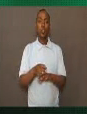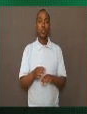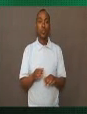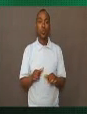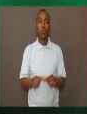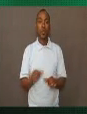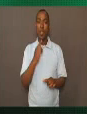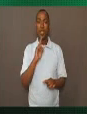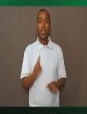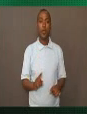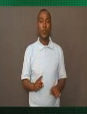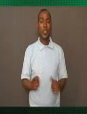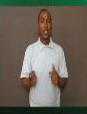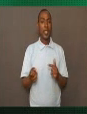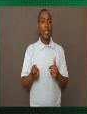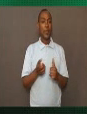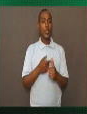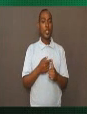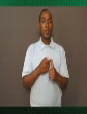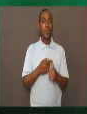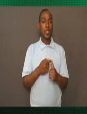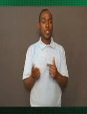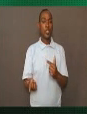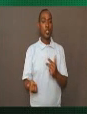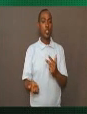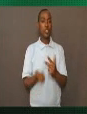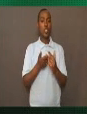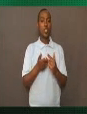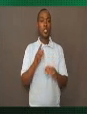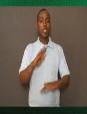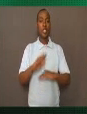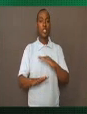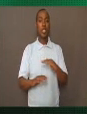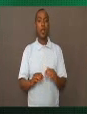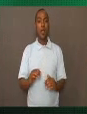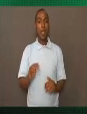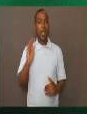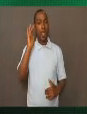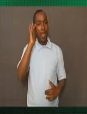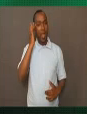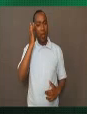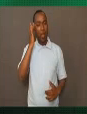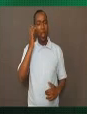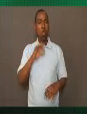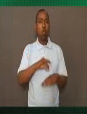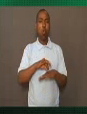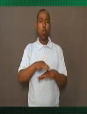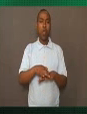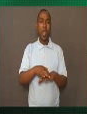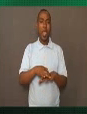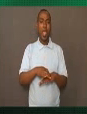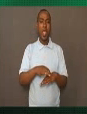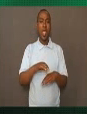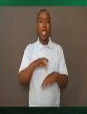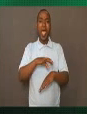In the third stage, there is illness in the skin, bones, heart,